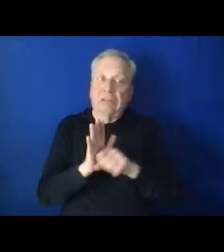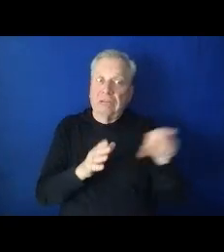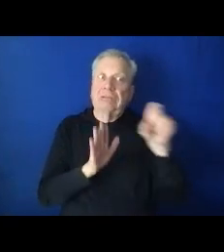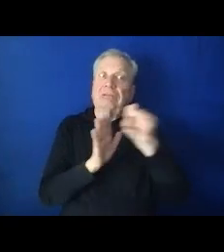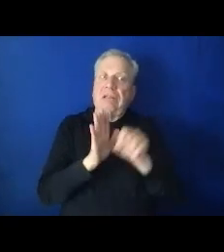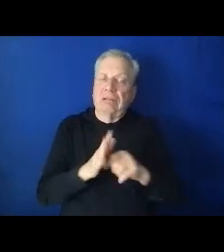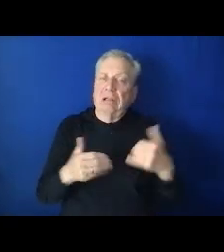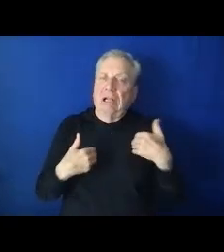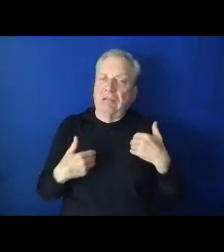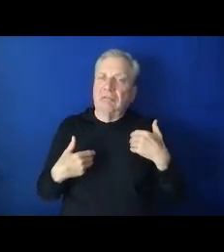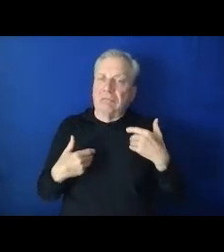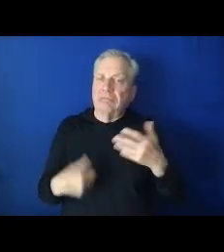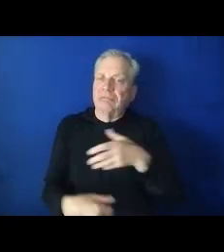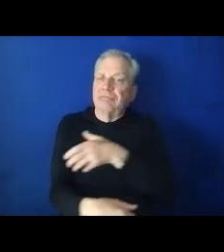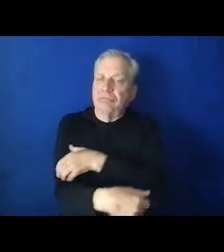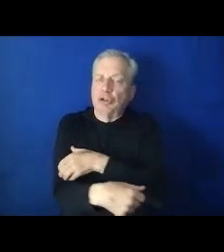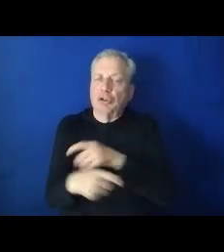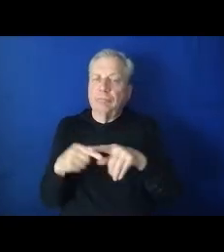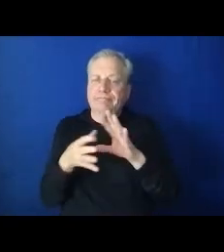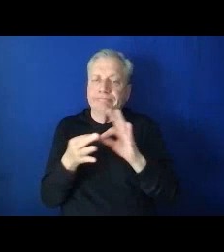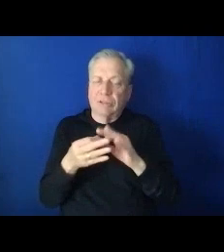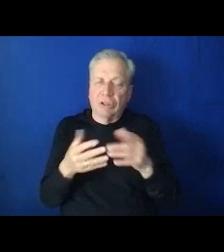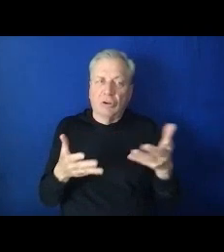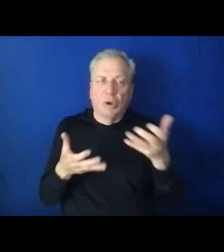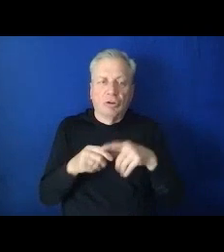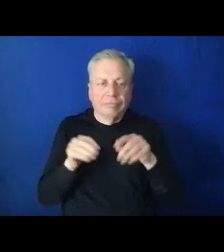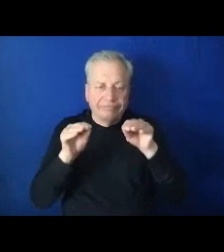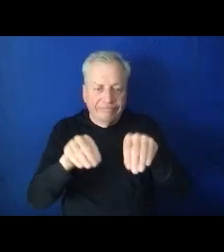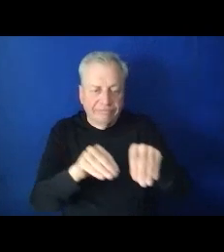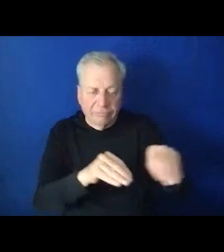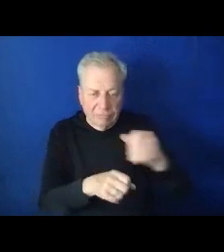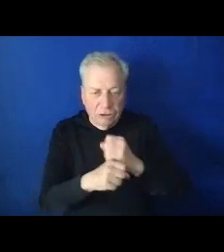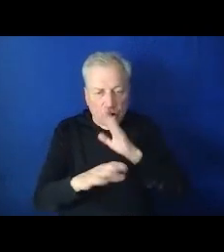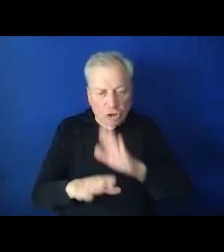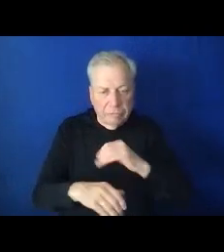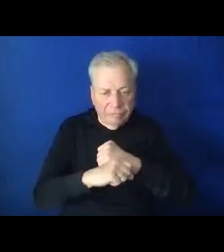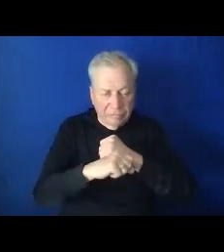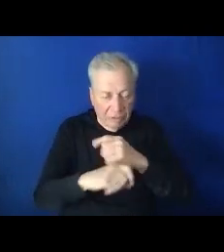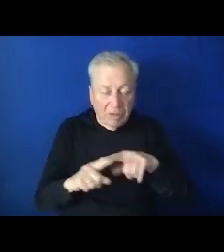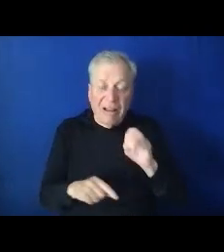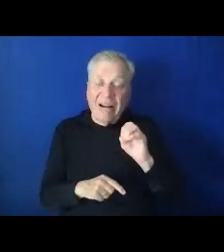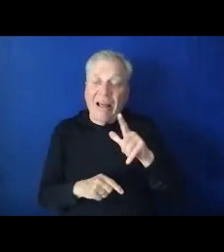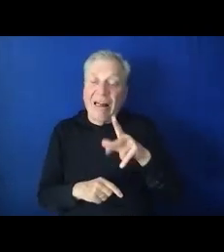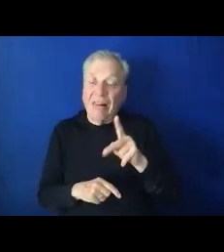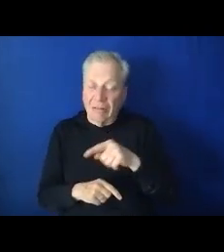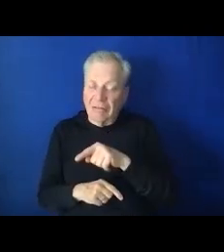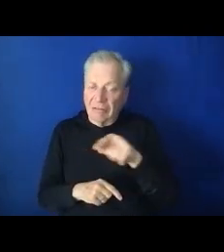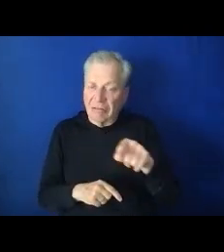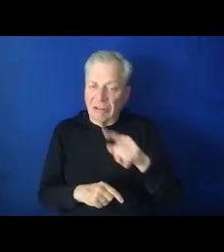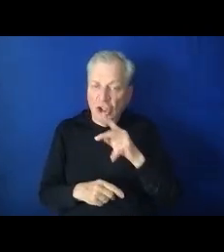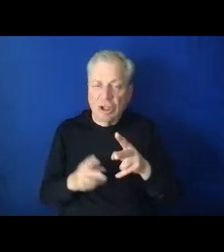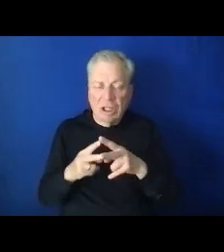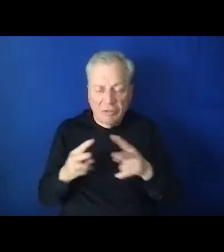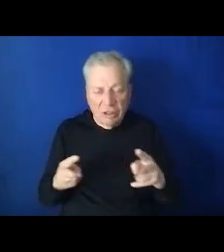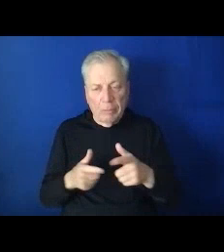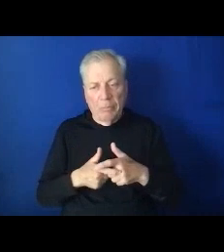in obviously managing bison because they don't want them to get beyond the tolerance zone. But elk are managed as a game species, and they're a very